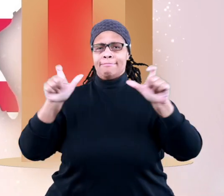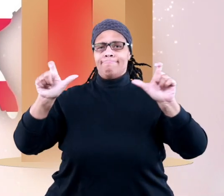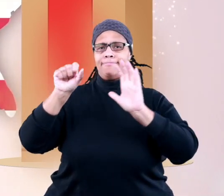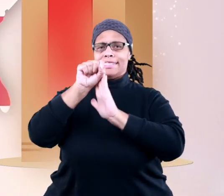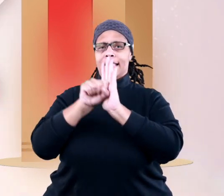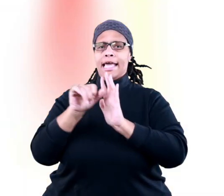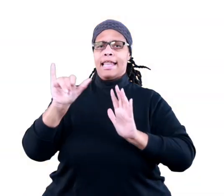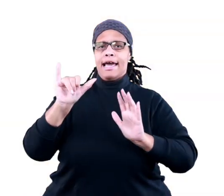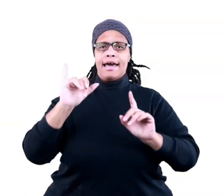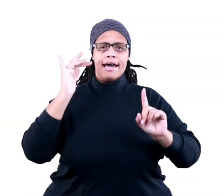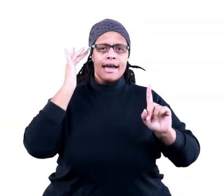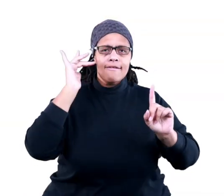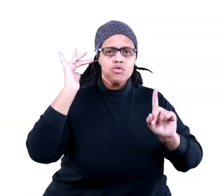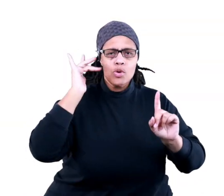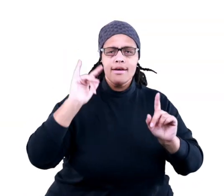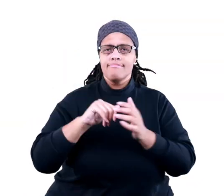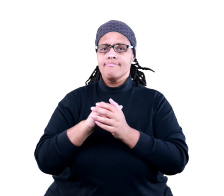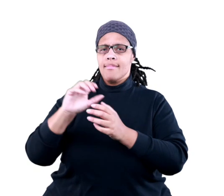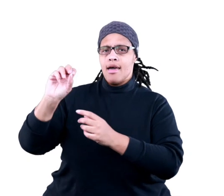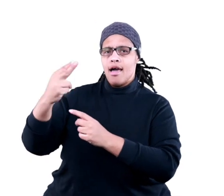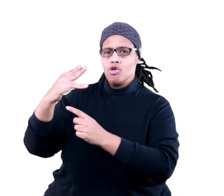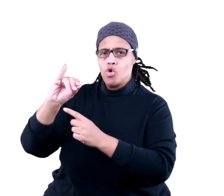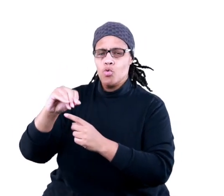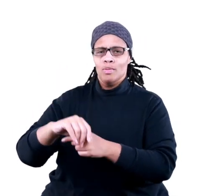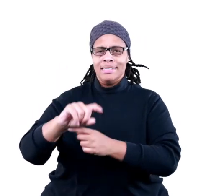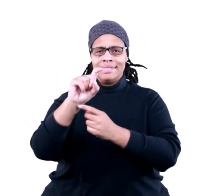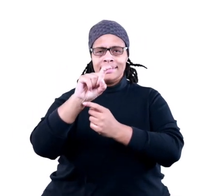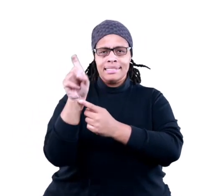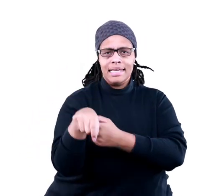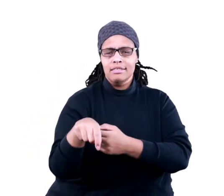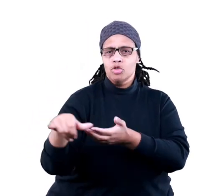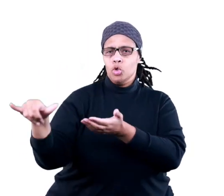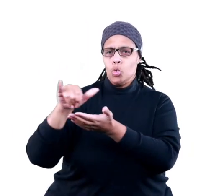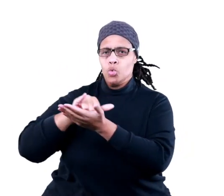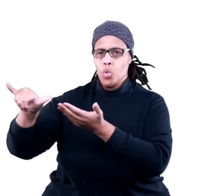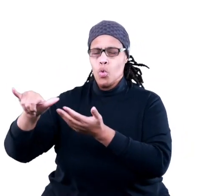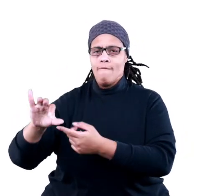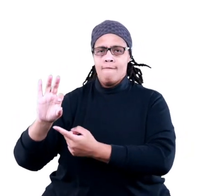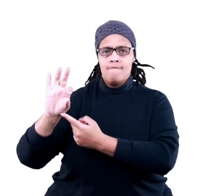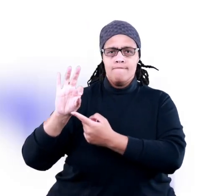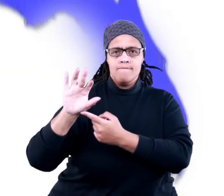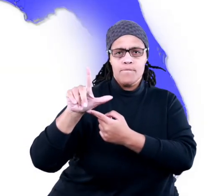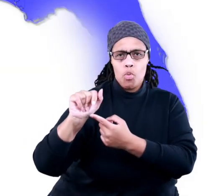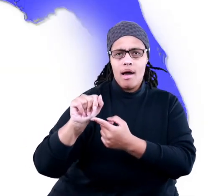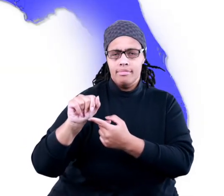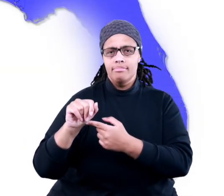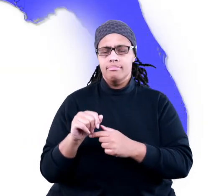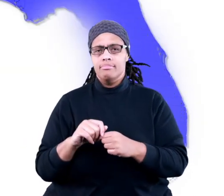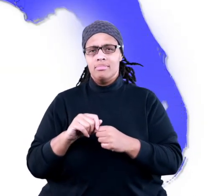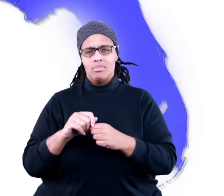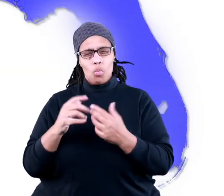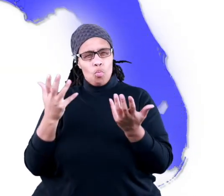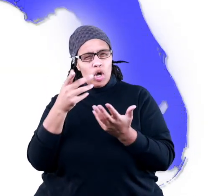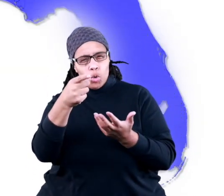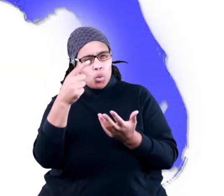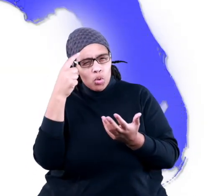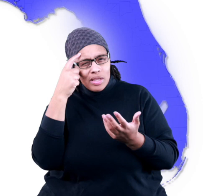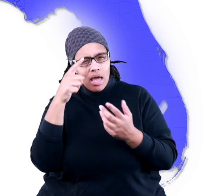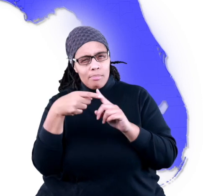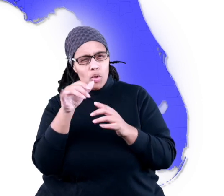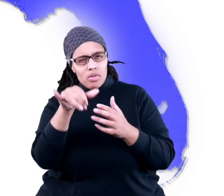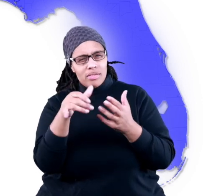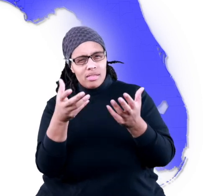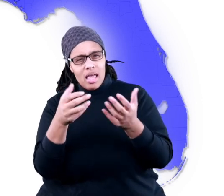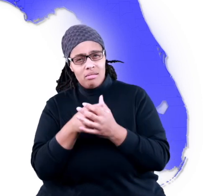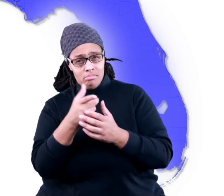populous states, like California, Ohio, Texas, New York, and Florida. What do you think about